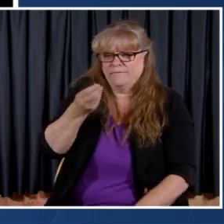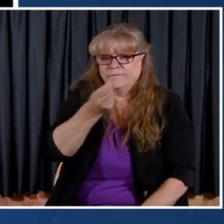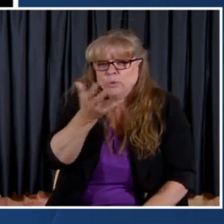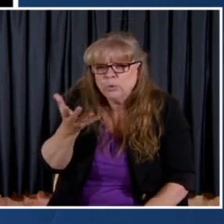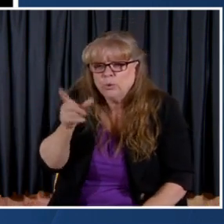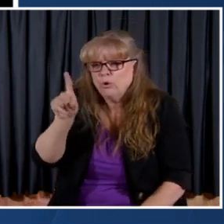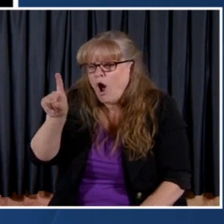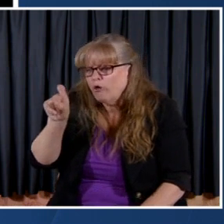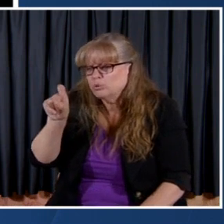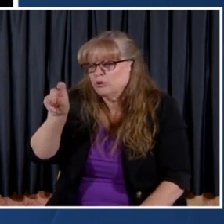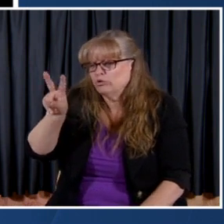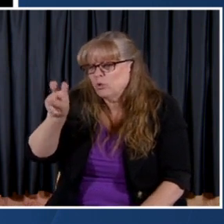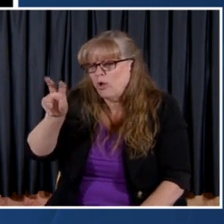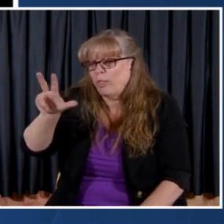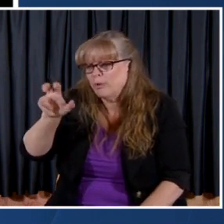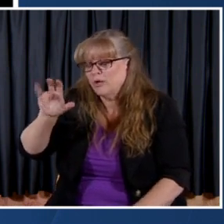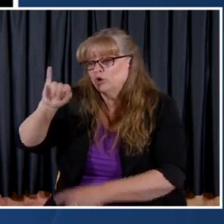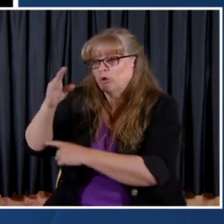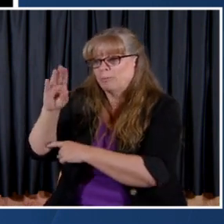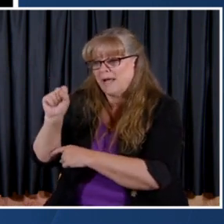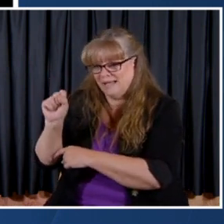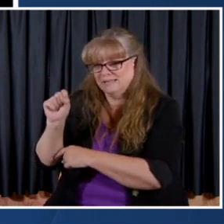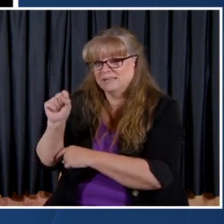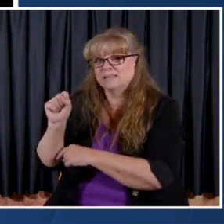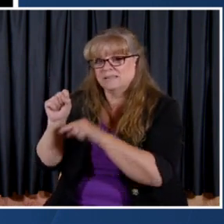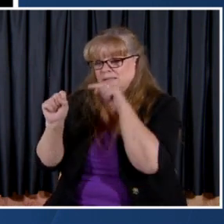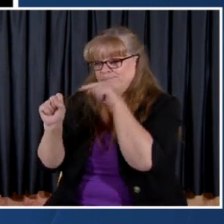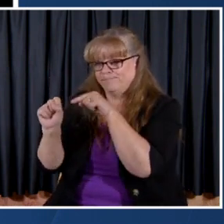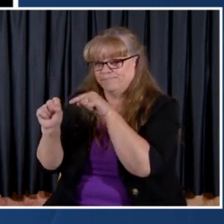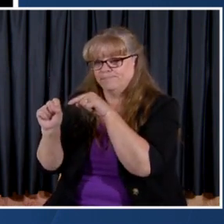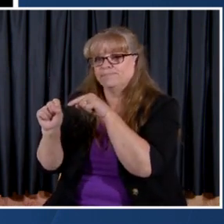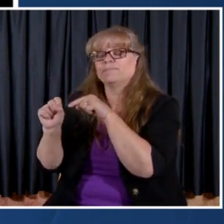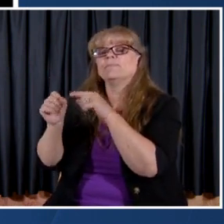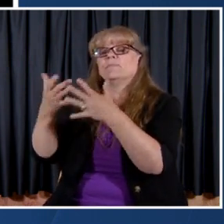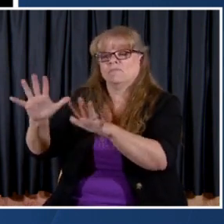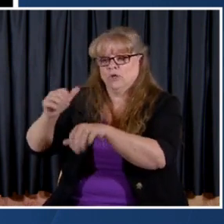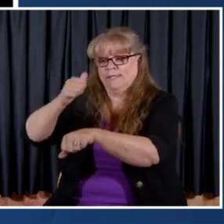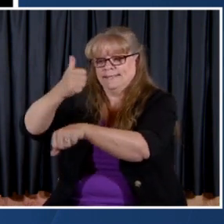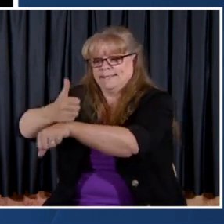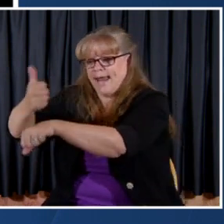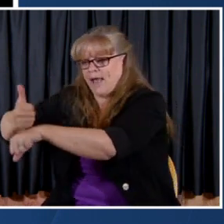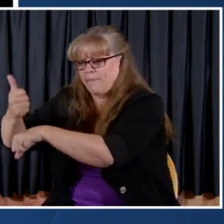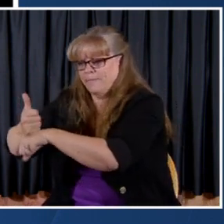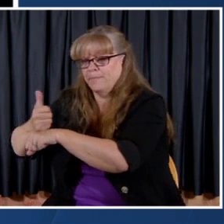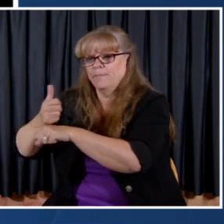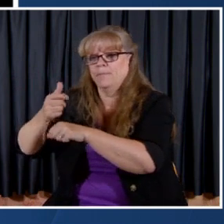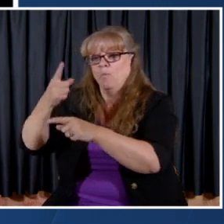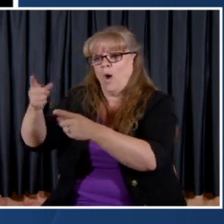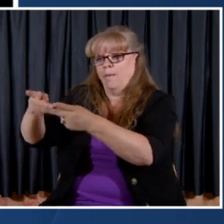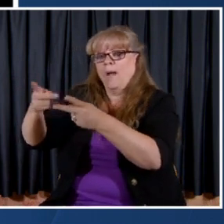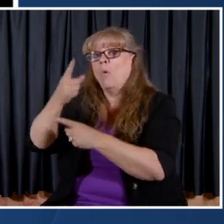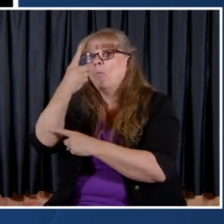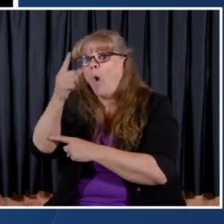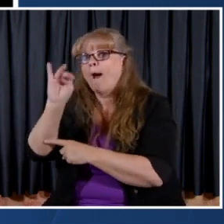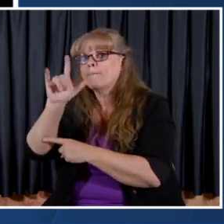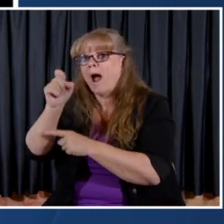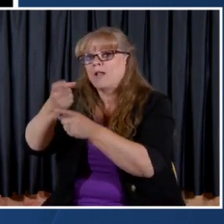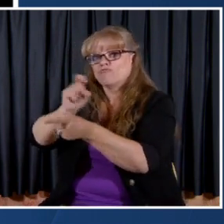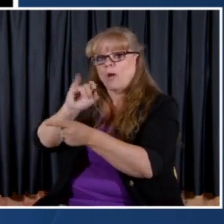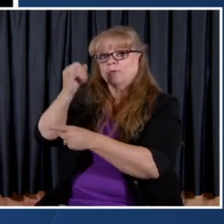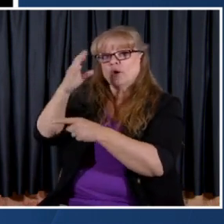about a mile from the plant in Greeley and offered free testing for anybody who came. Well over 1,000